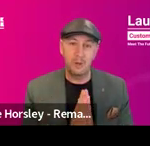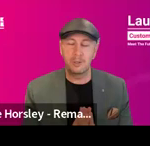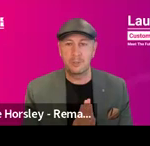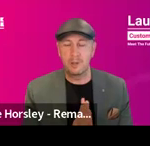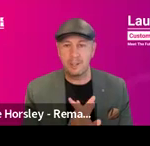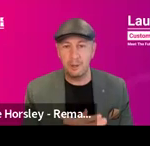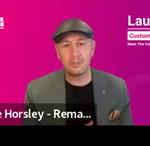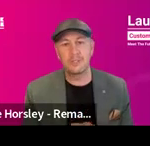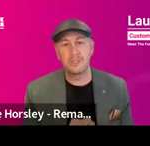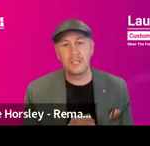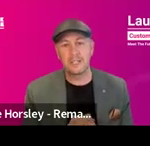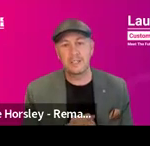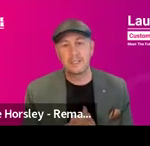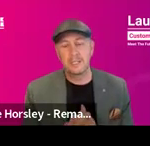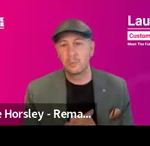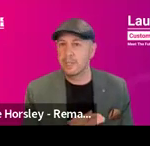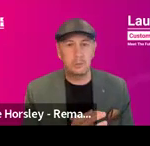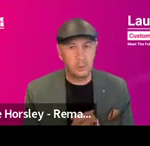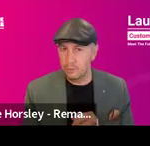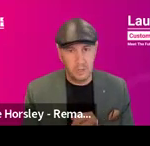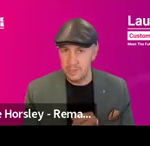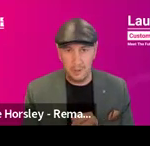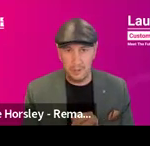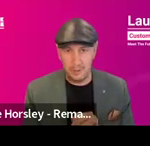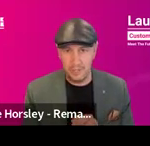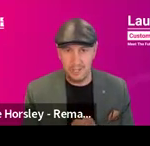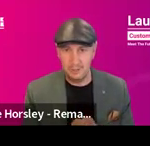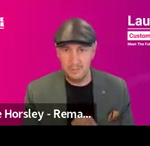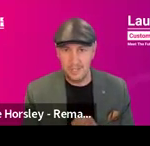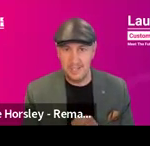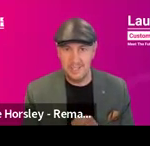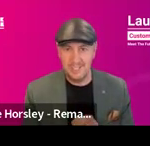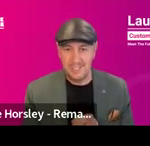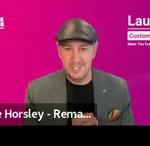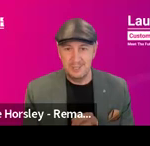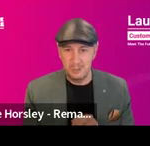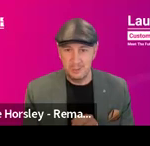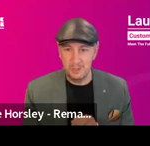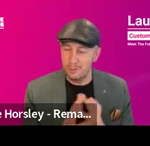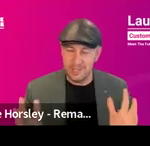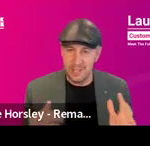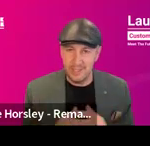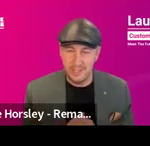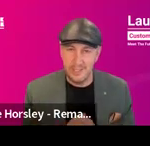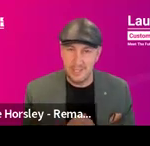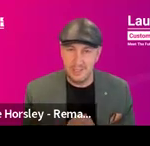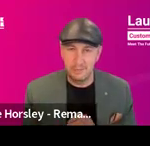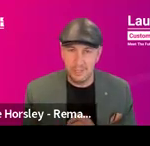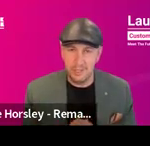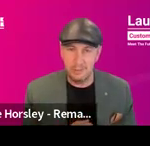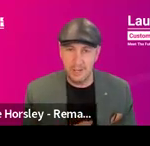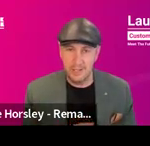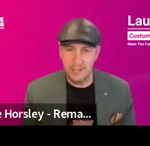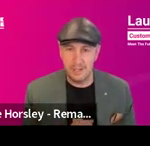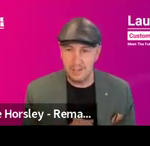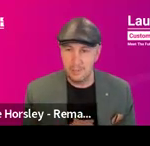also welcome to our coaches. We couldn't run this program without you. We always say that it takes a